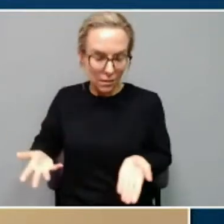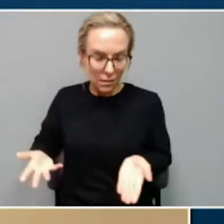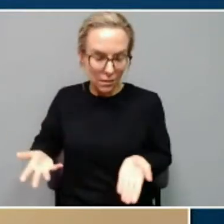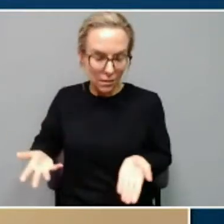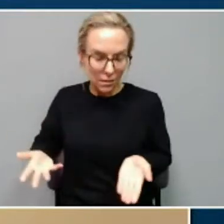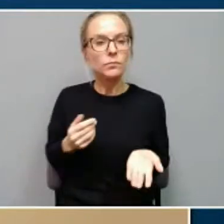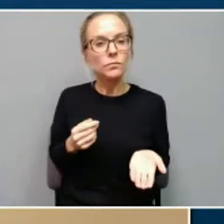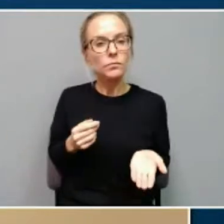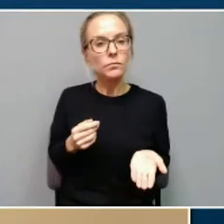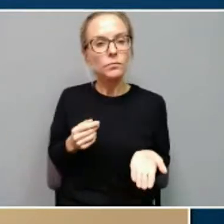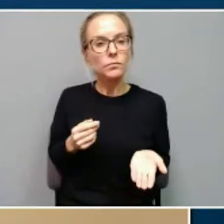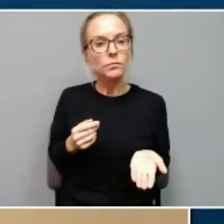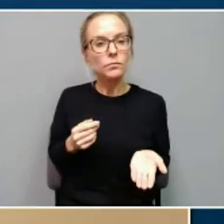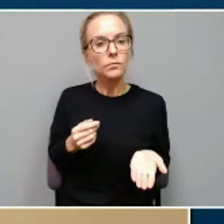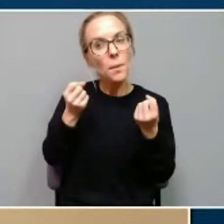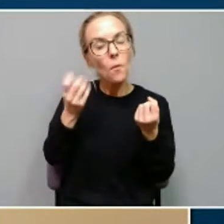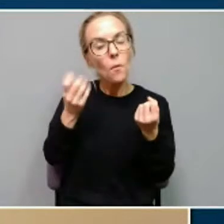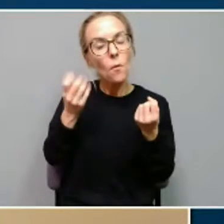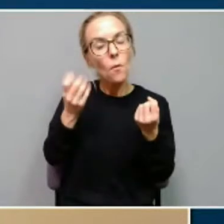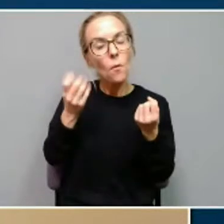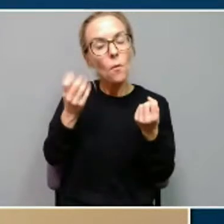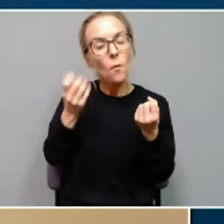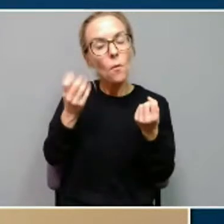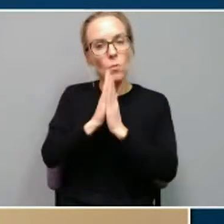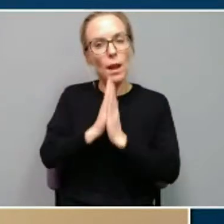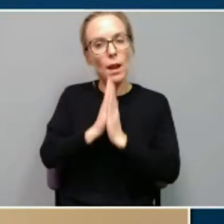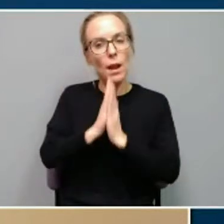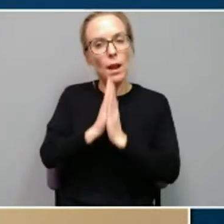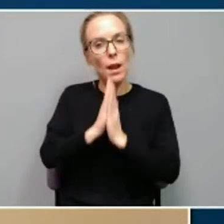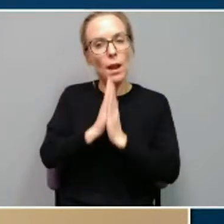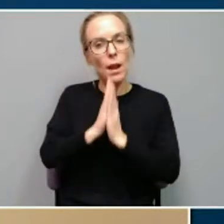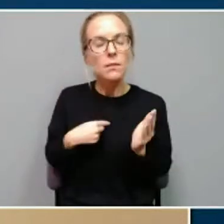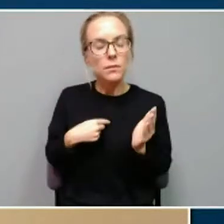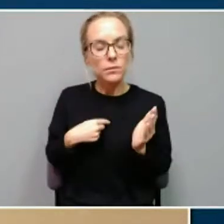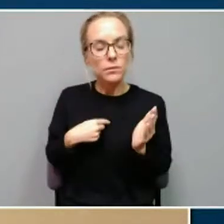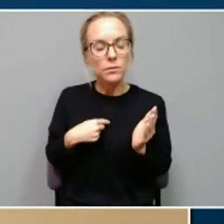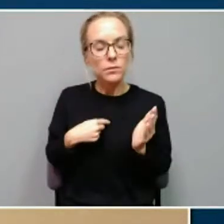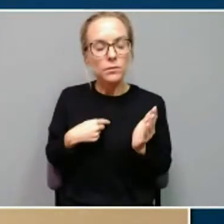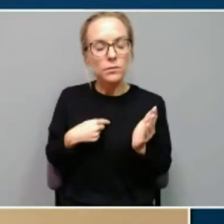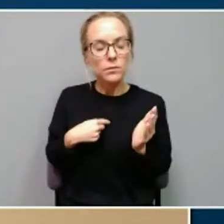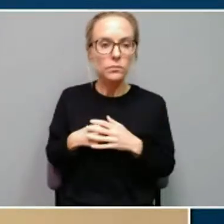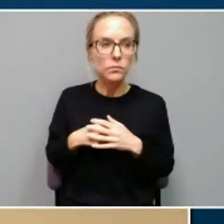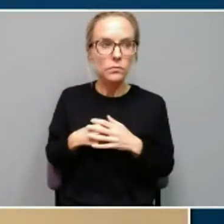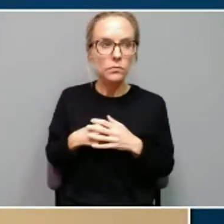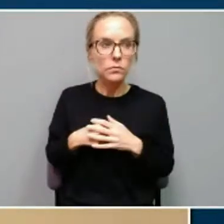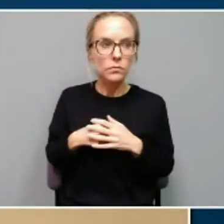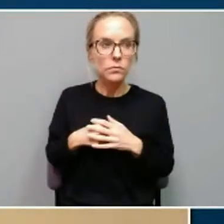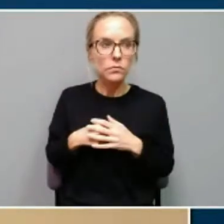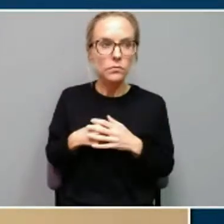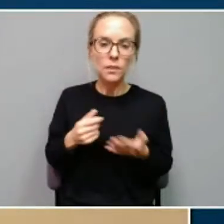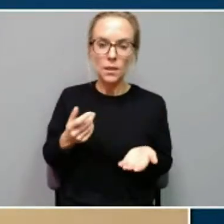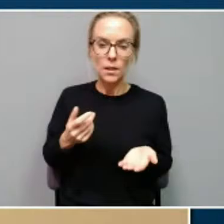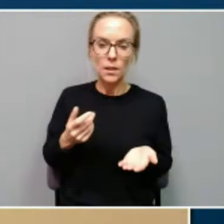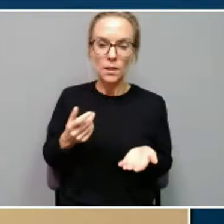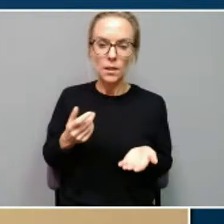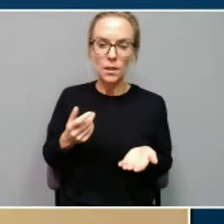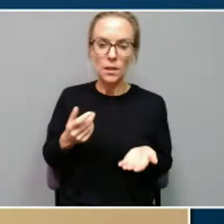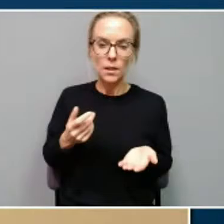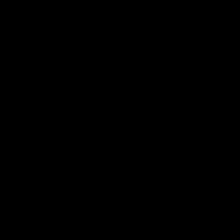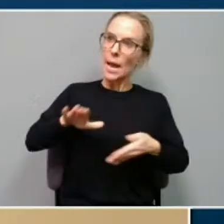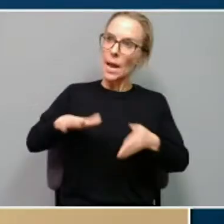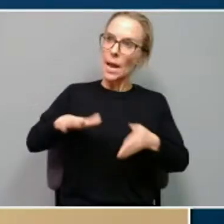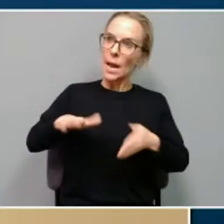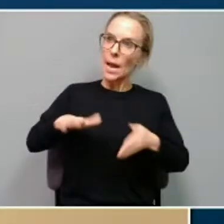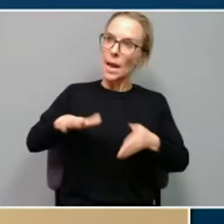But there were lots of prayers, and it wasn't my time, and